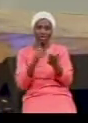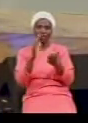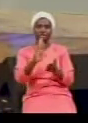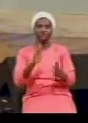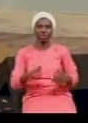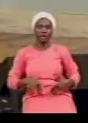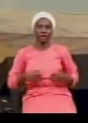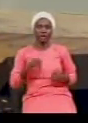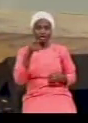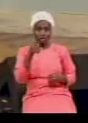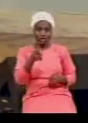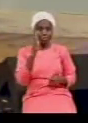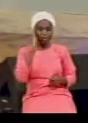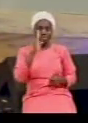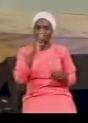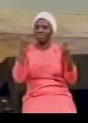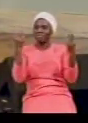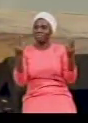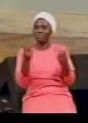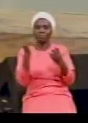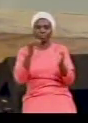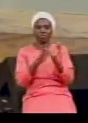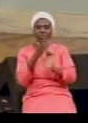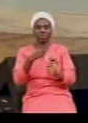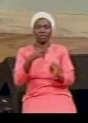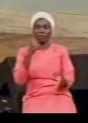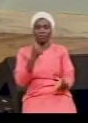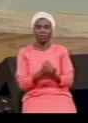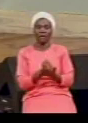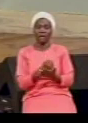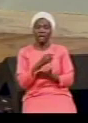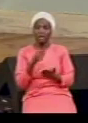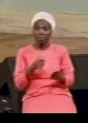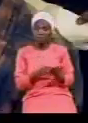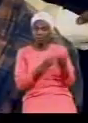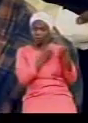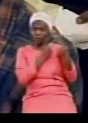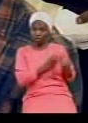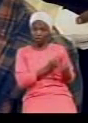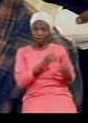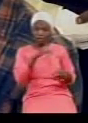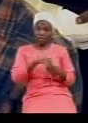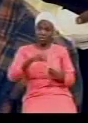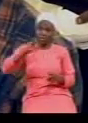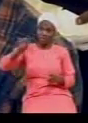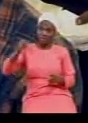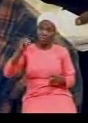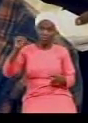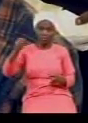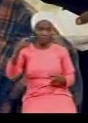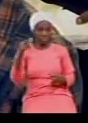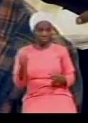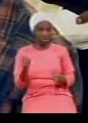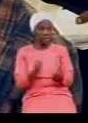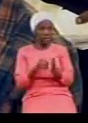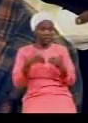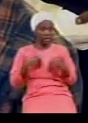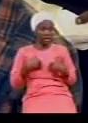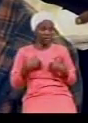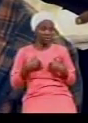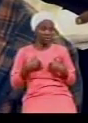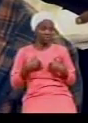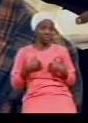be victorious. This courage in Joshua that has passed on to